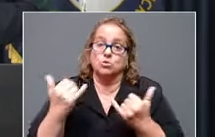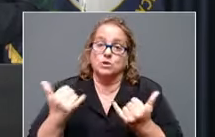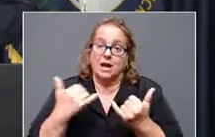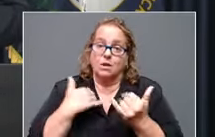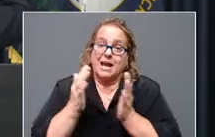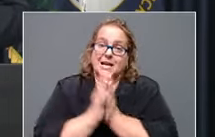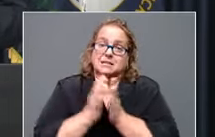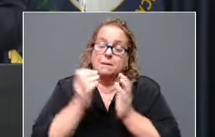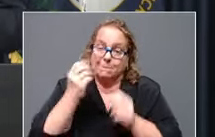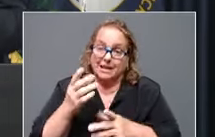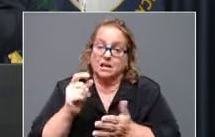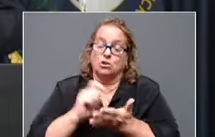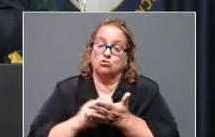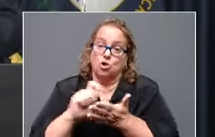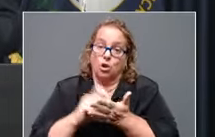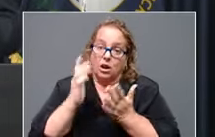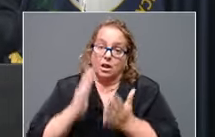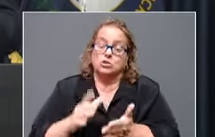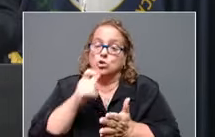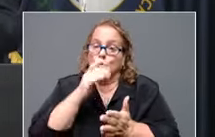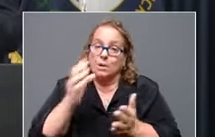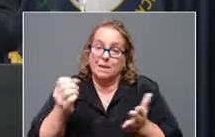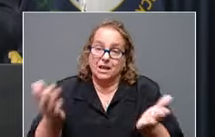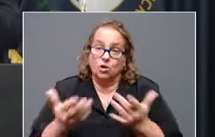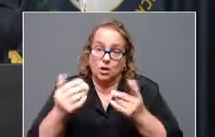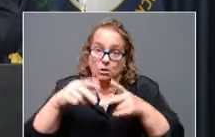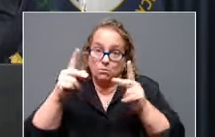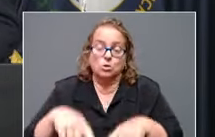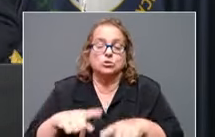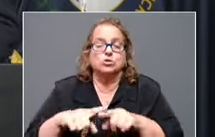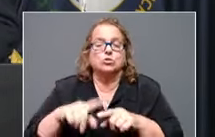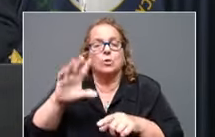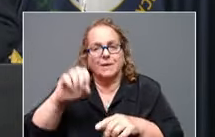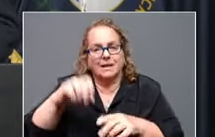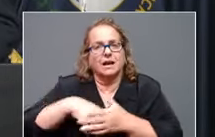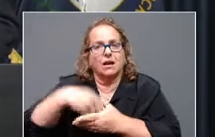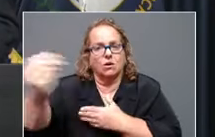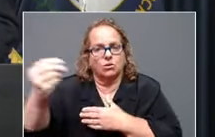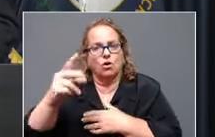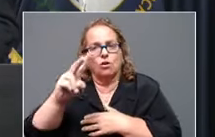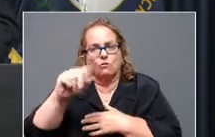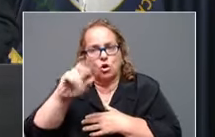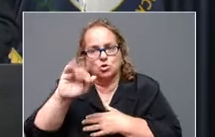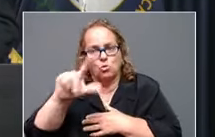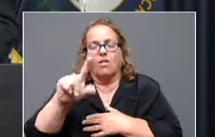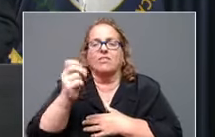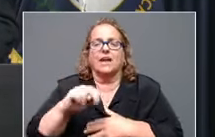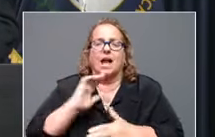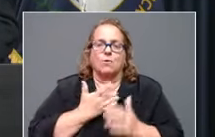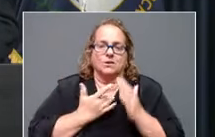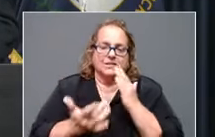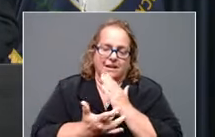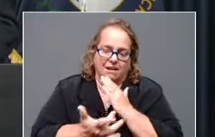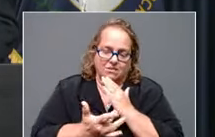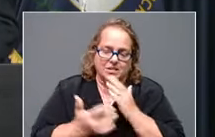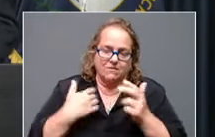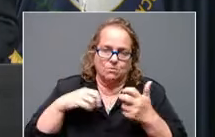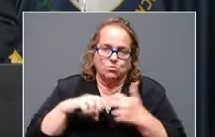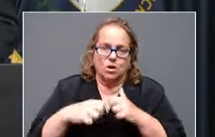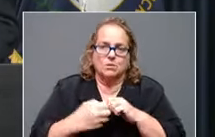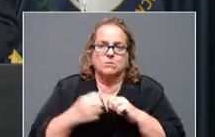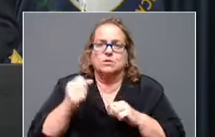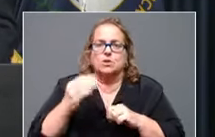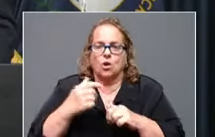to. But our apologies to those individuals because we asked you to do something, and we will do everything we can to get it